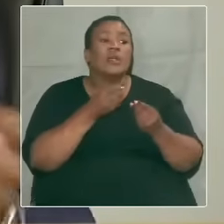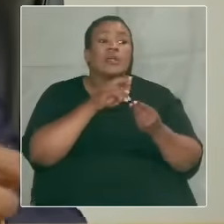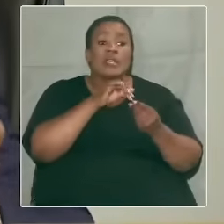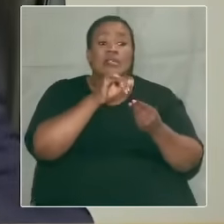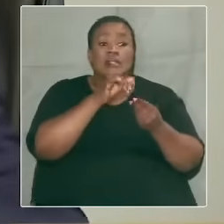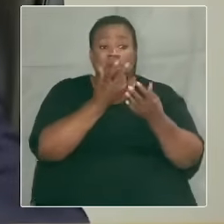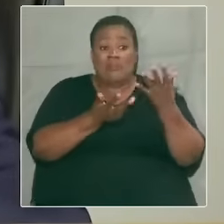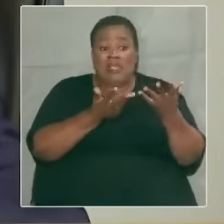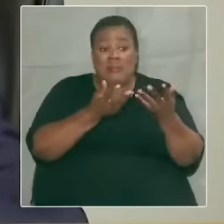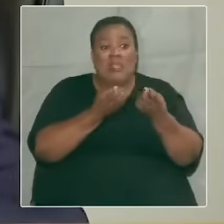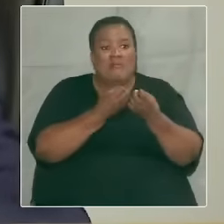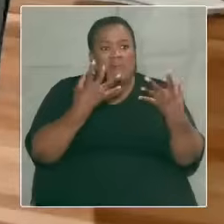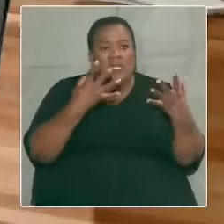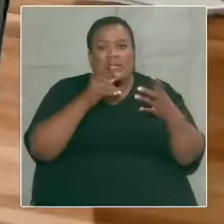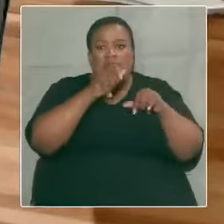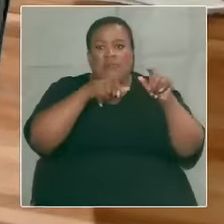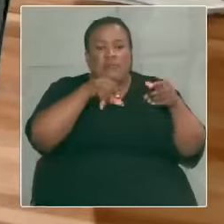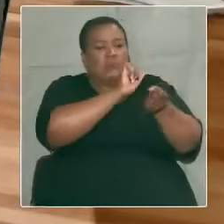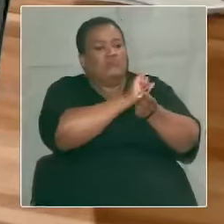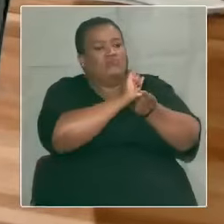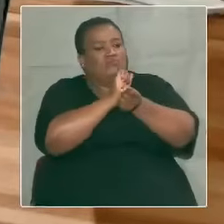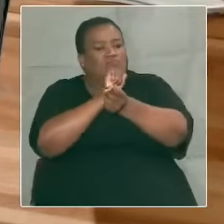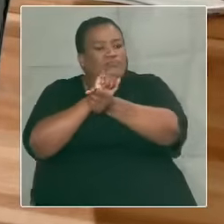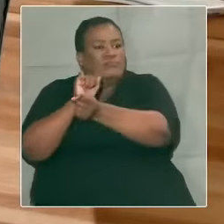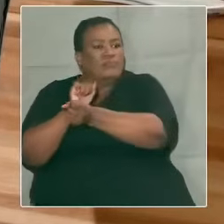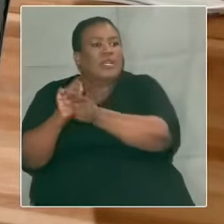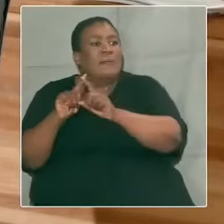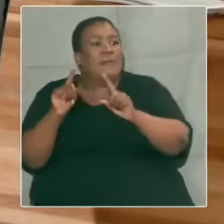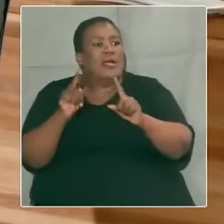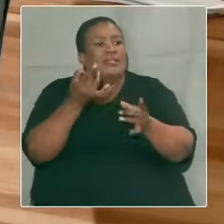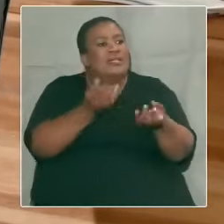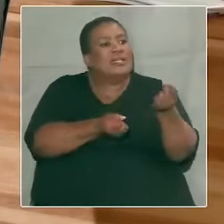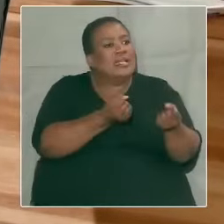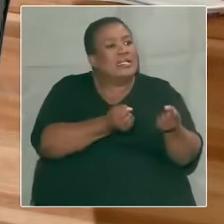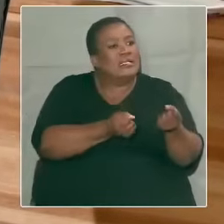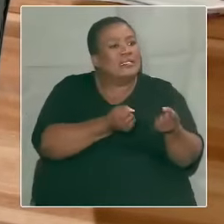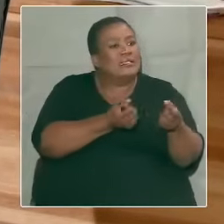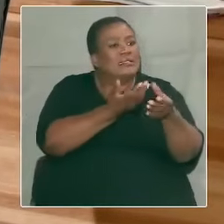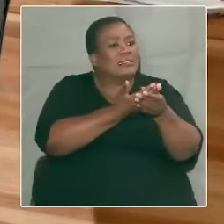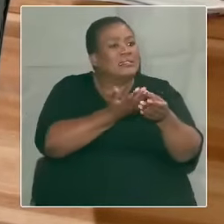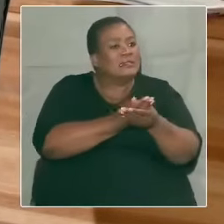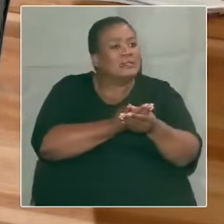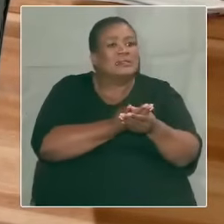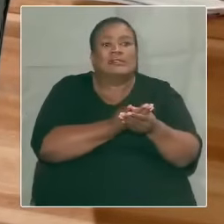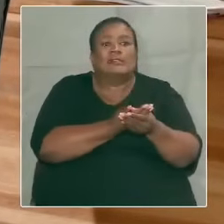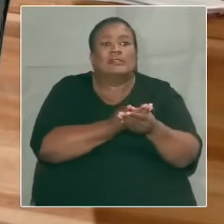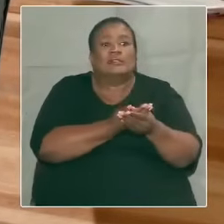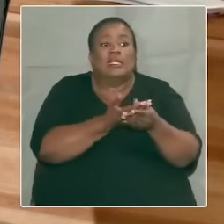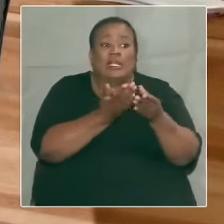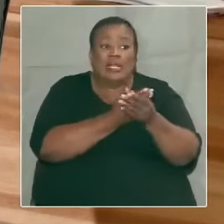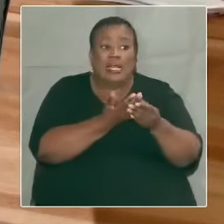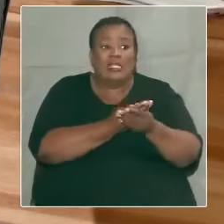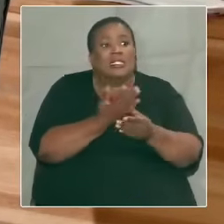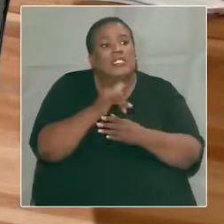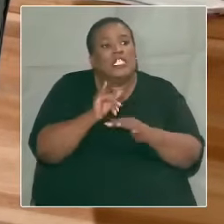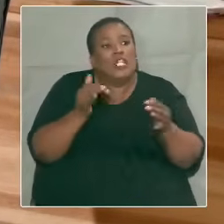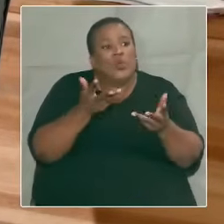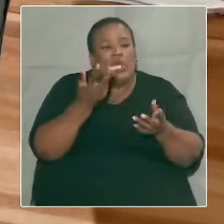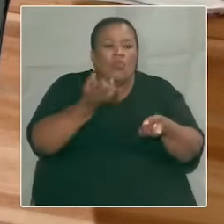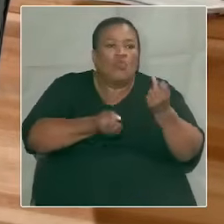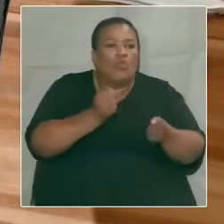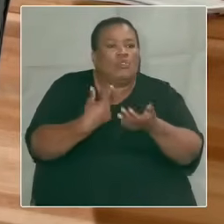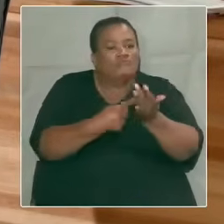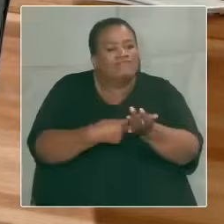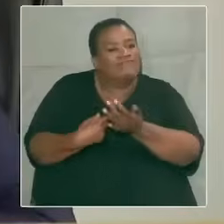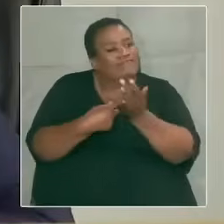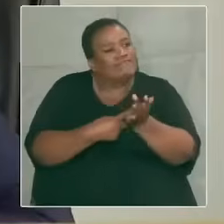lot of arrests, but the cases will still be at court and not finalized as we